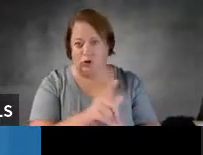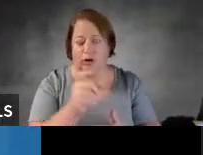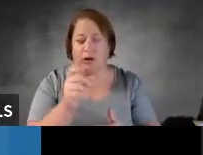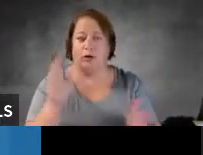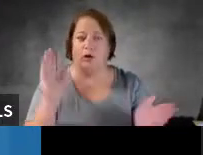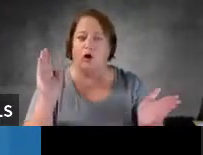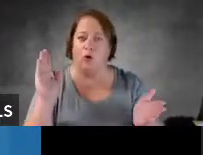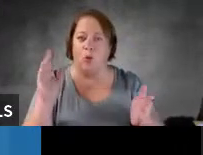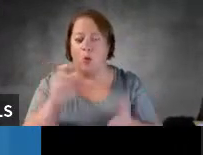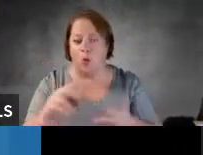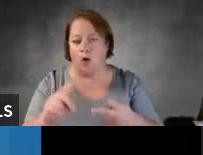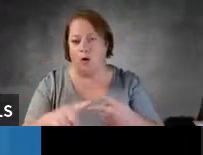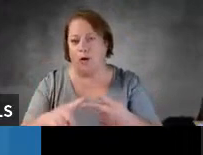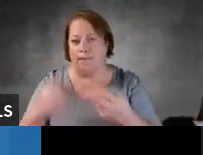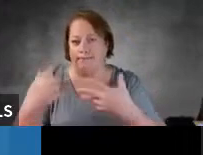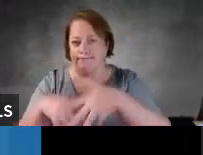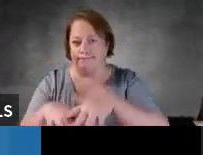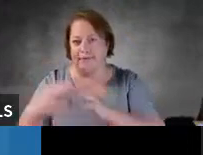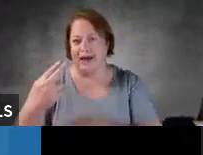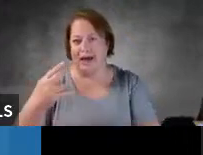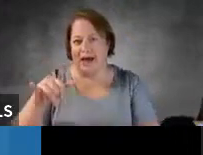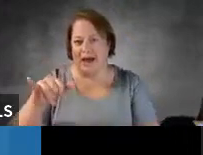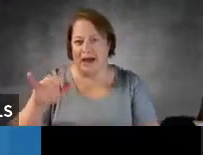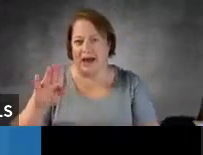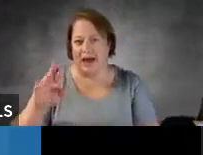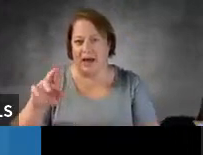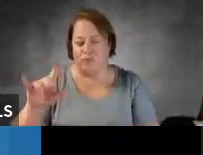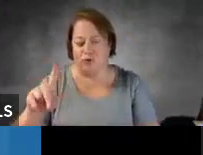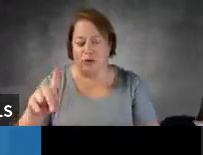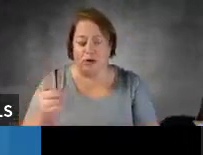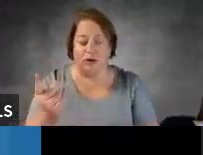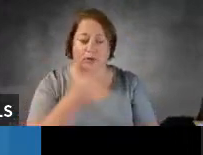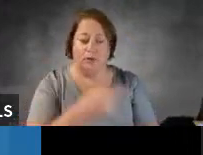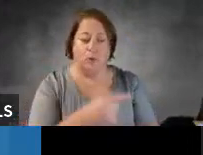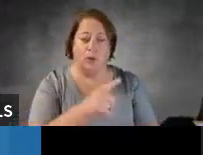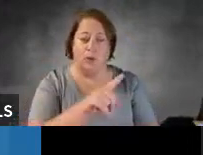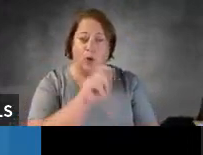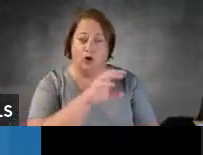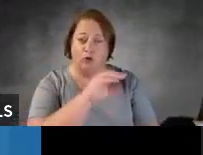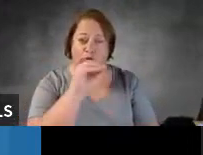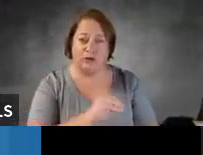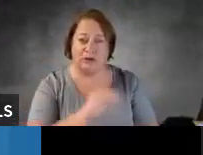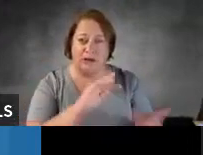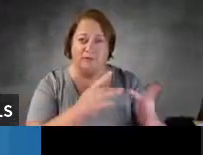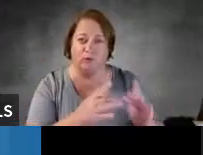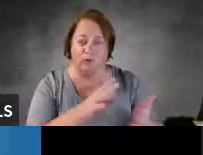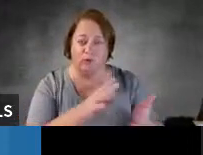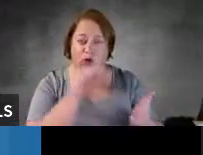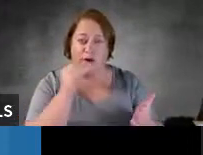capacity hybrid models. With regards to 100% distance learning, these are students